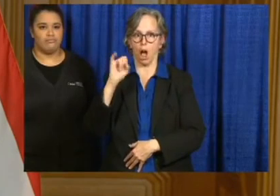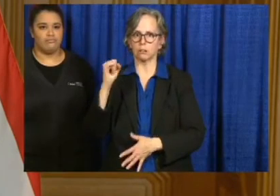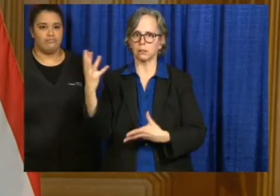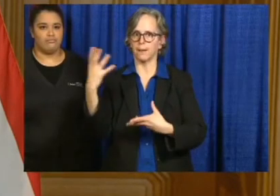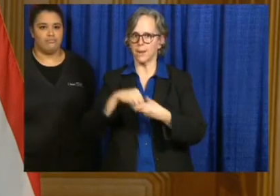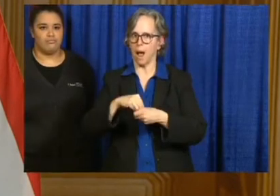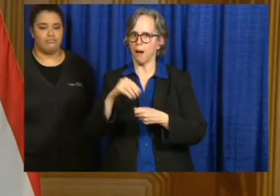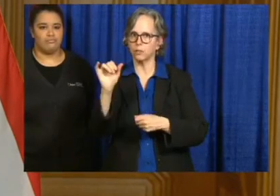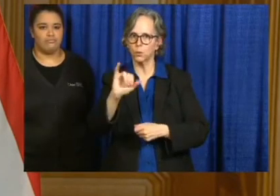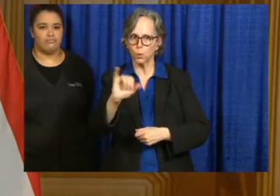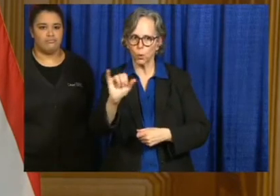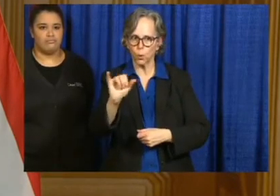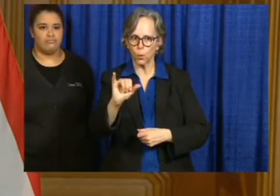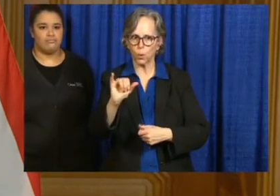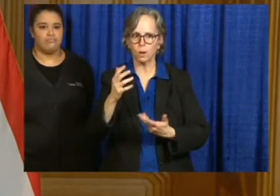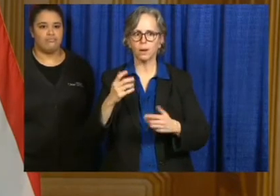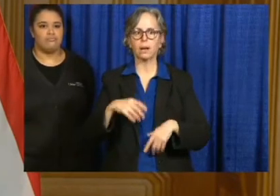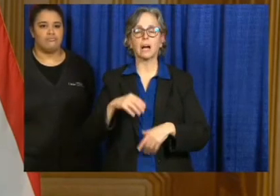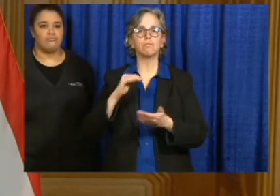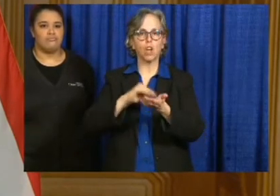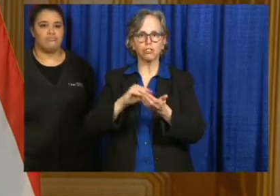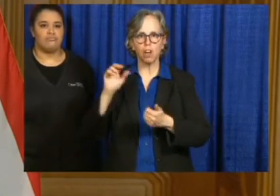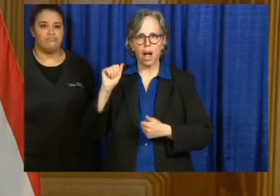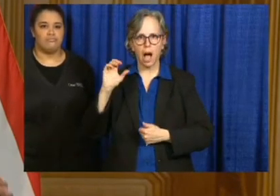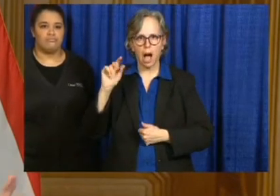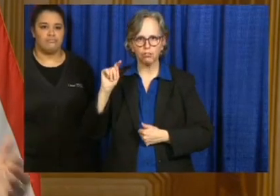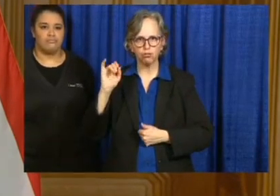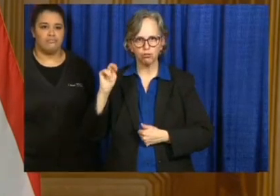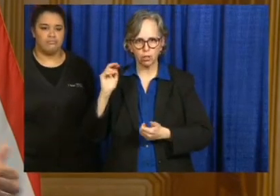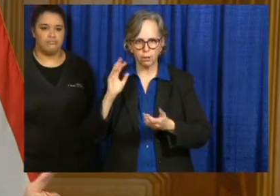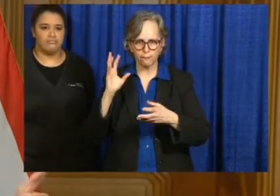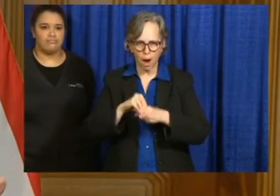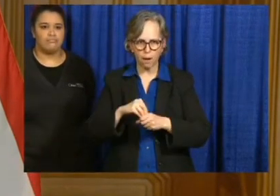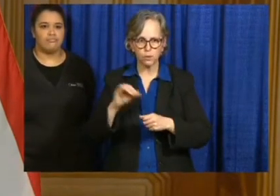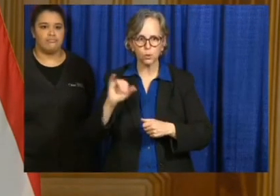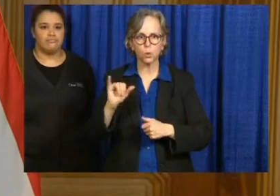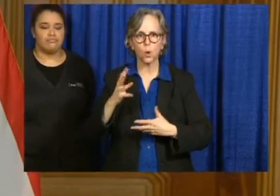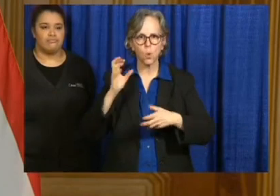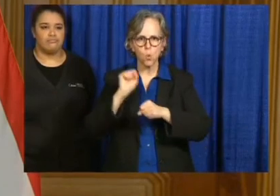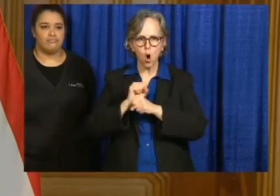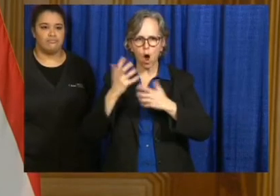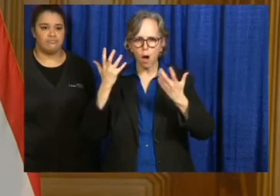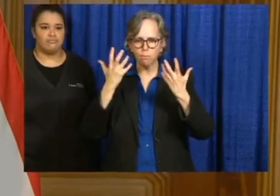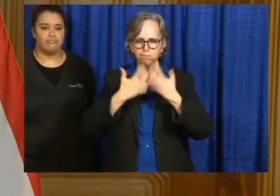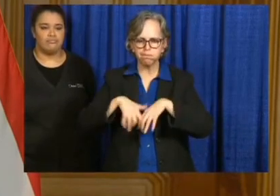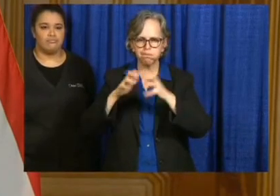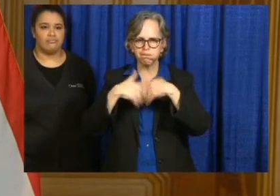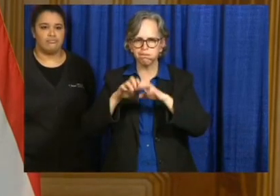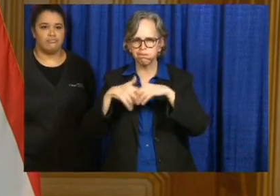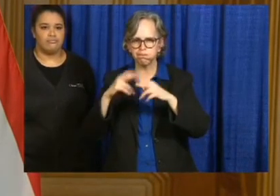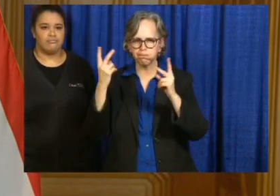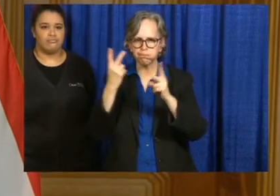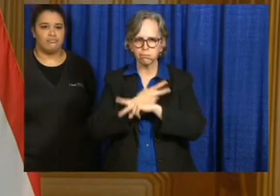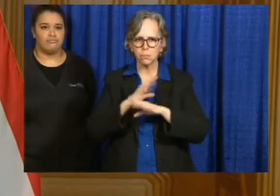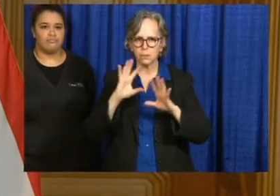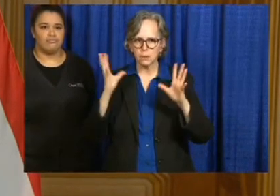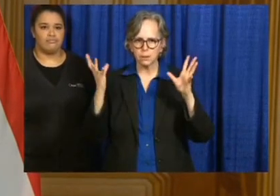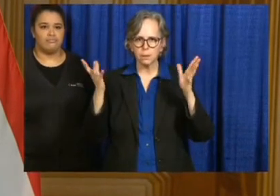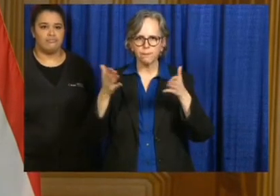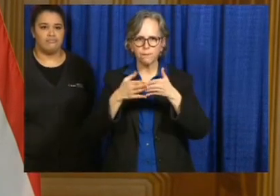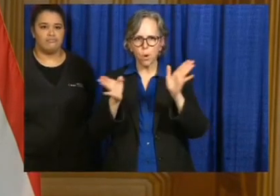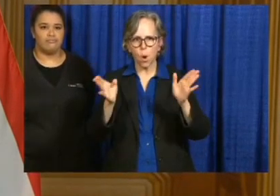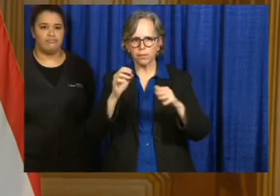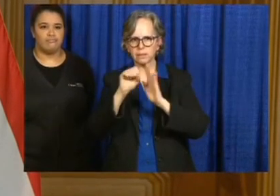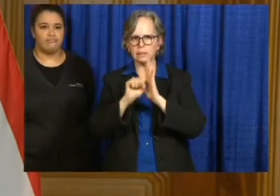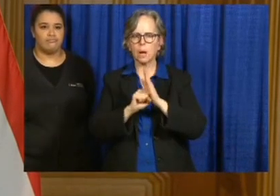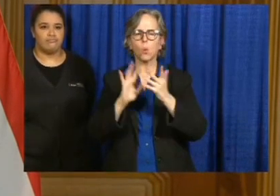on, Dr. Acton, but they're working with people out in the field. So we will be able to share some information with you